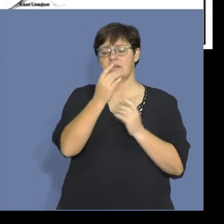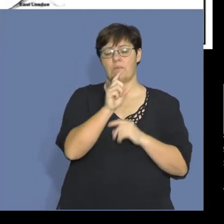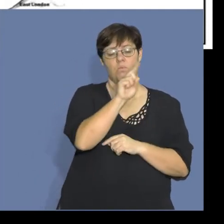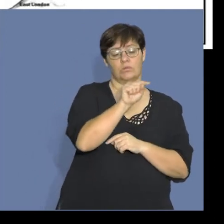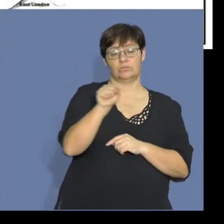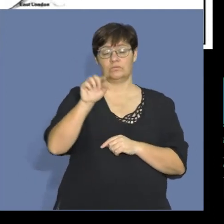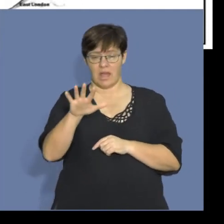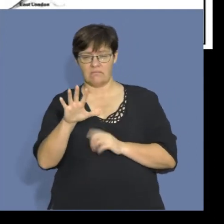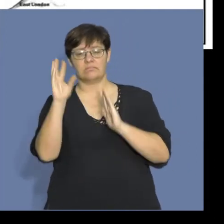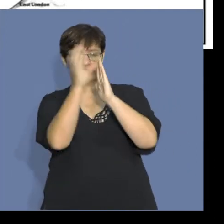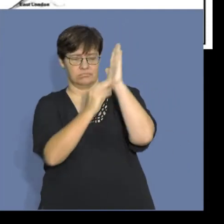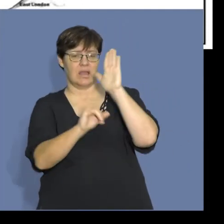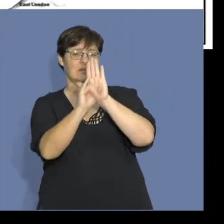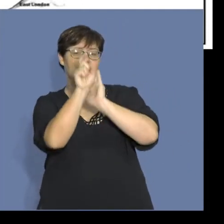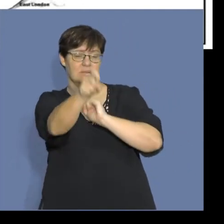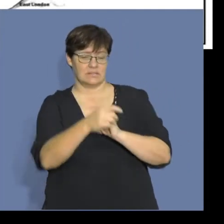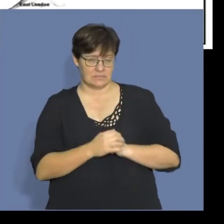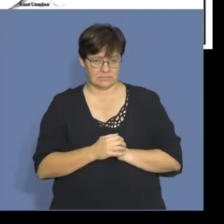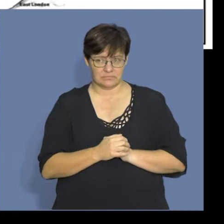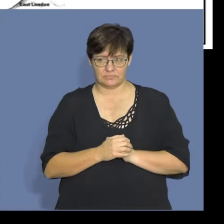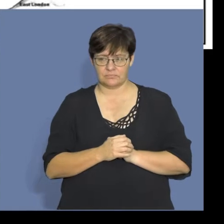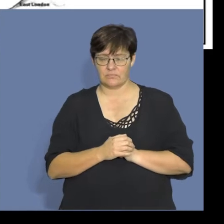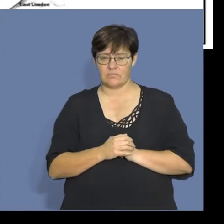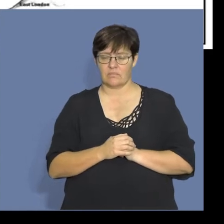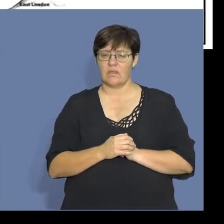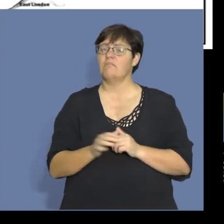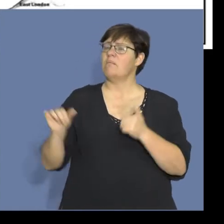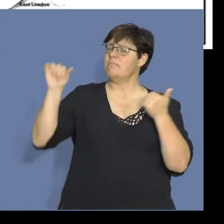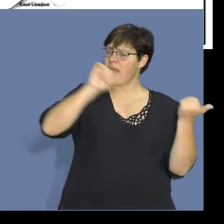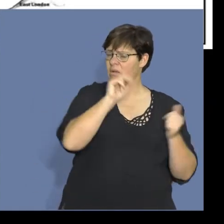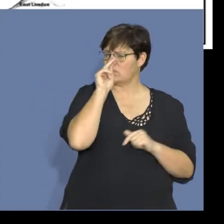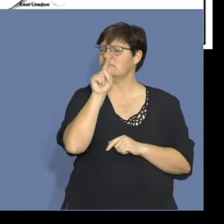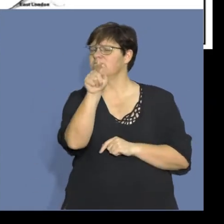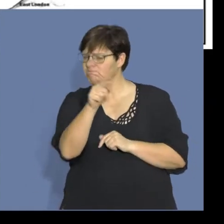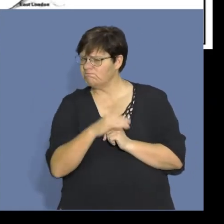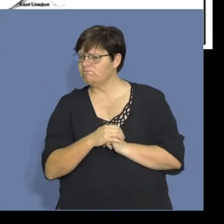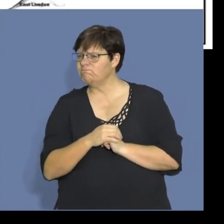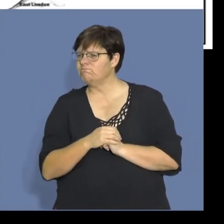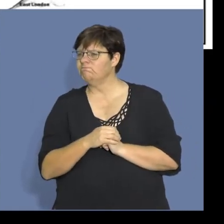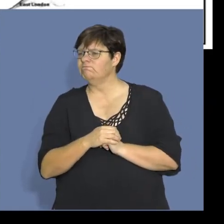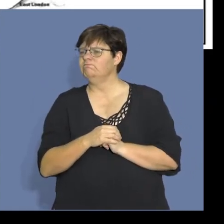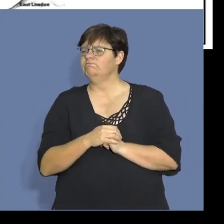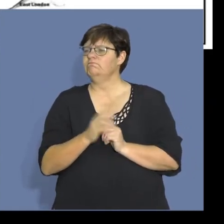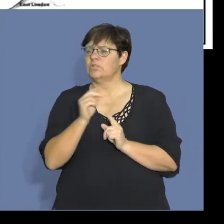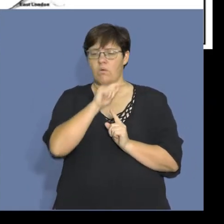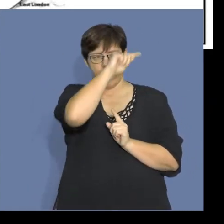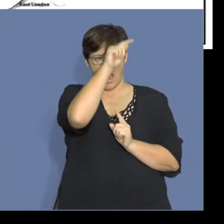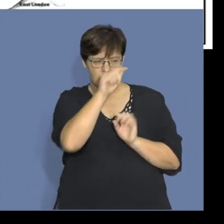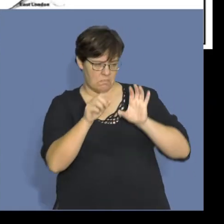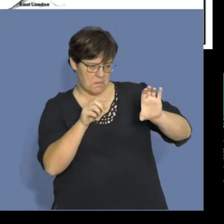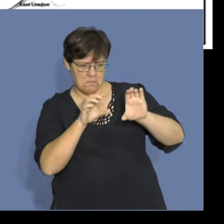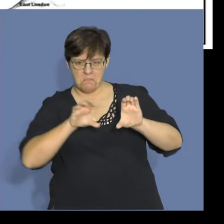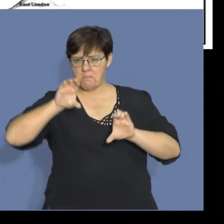to 5 on the map. As I mentioned, if we go back, we can see that these biomes have been illustrated and outlined on the